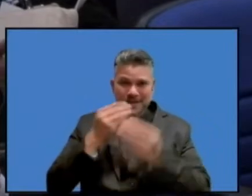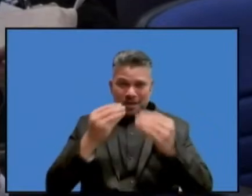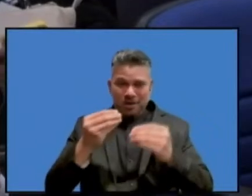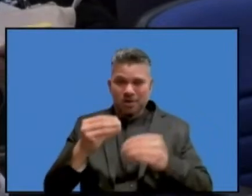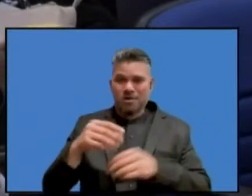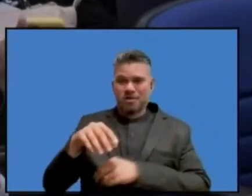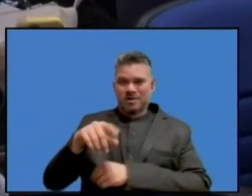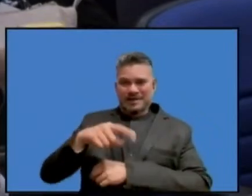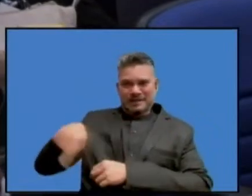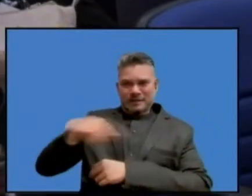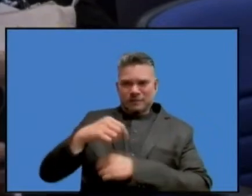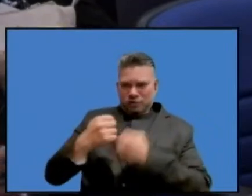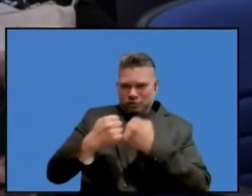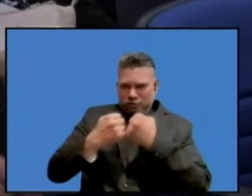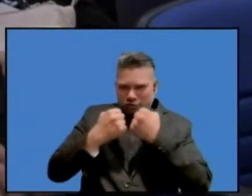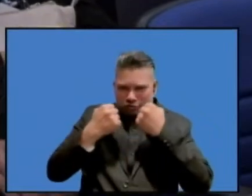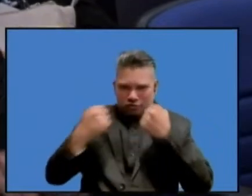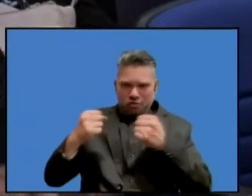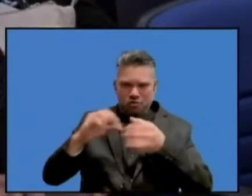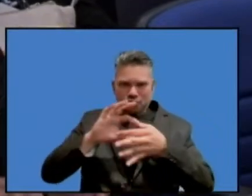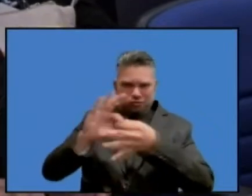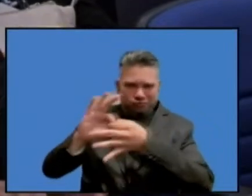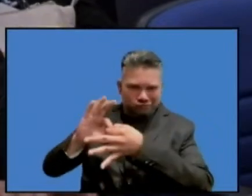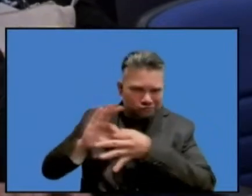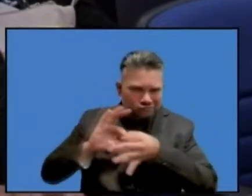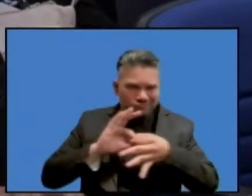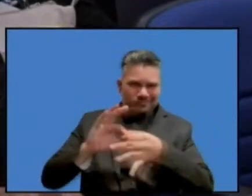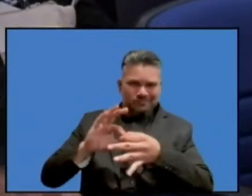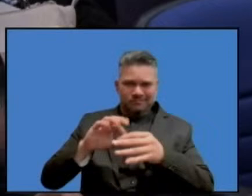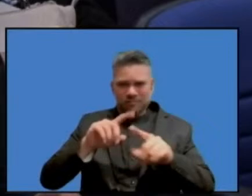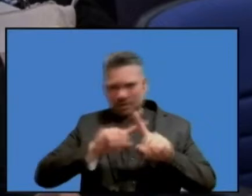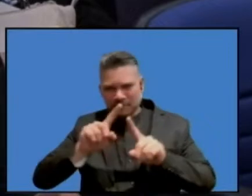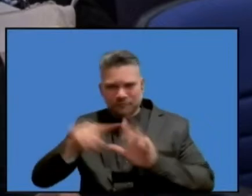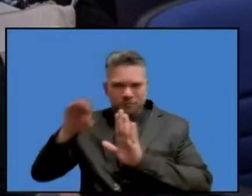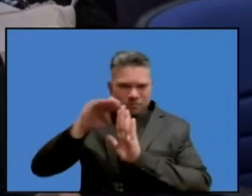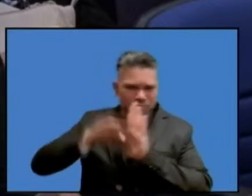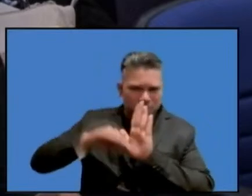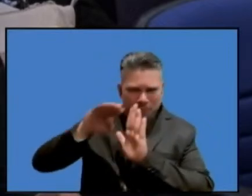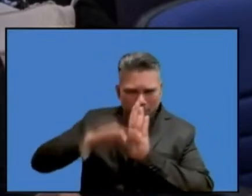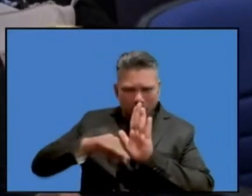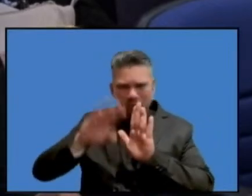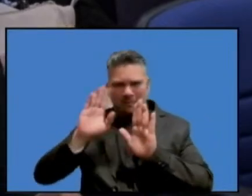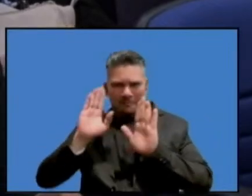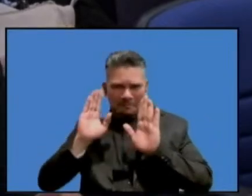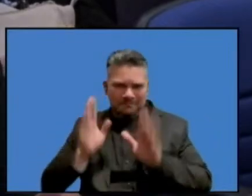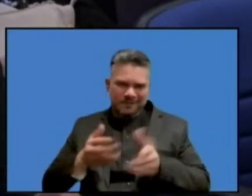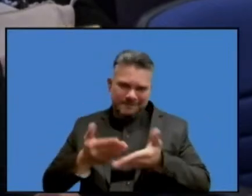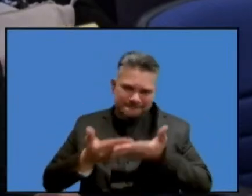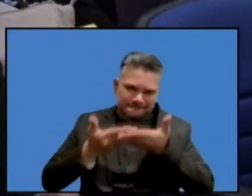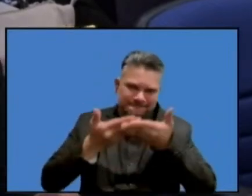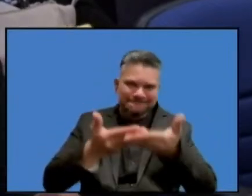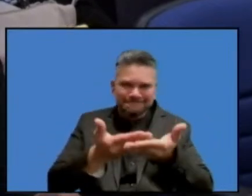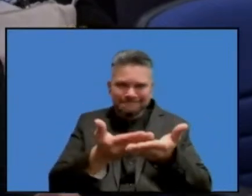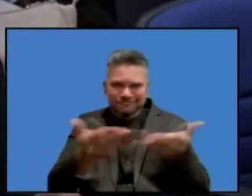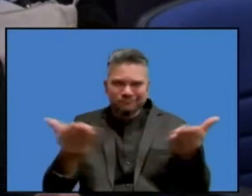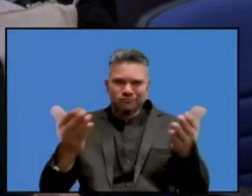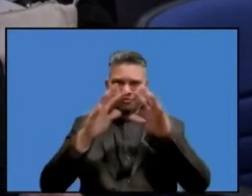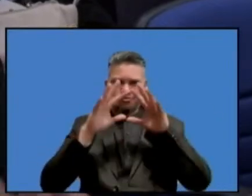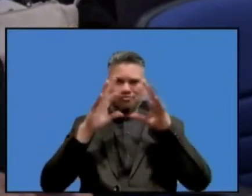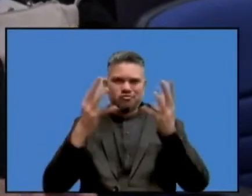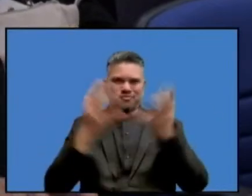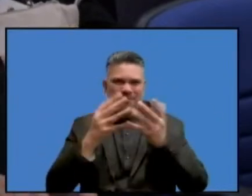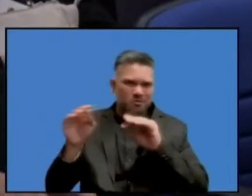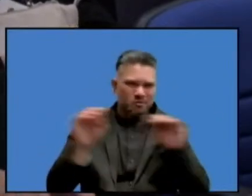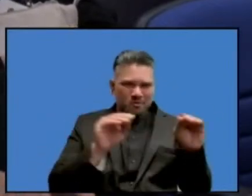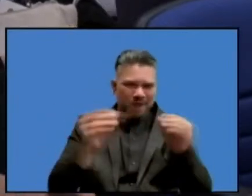and ensuring that our interventions remain responsive to the evolving realities of global mobility. Migration, when managed effectively,